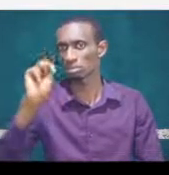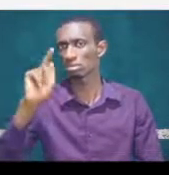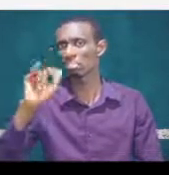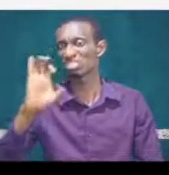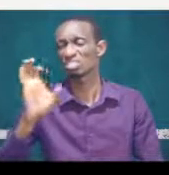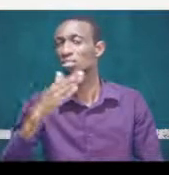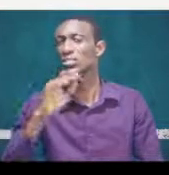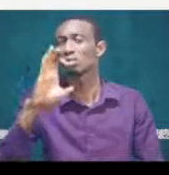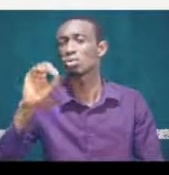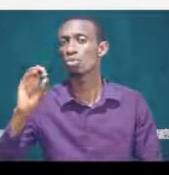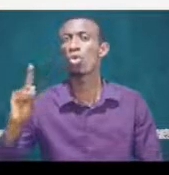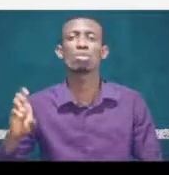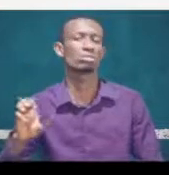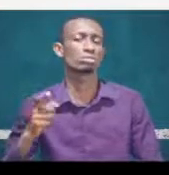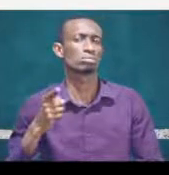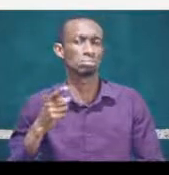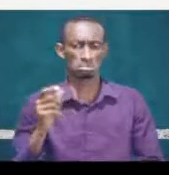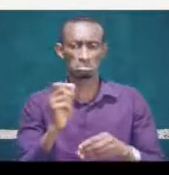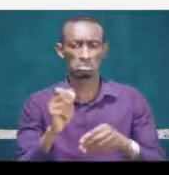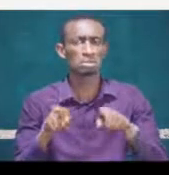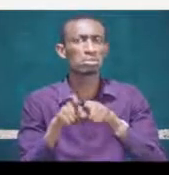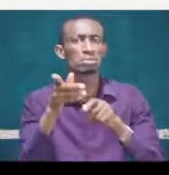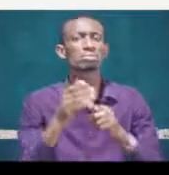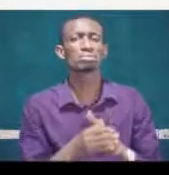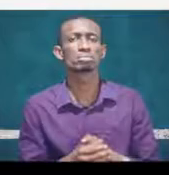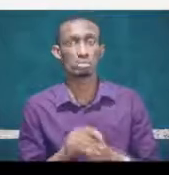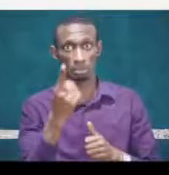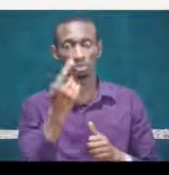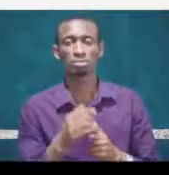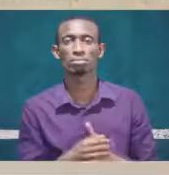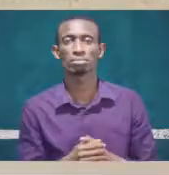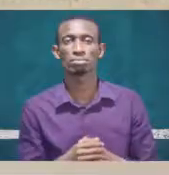is designed this way? So, 1,